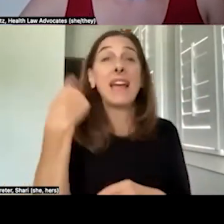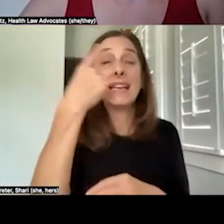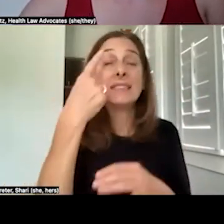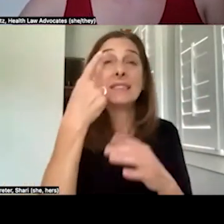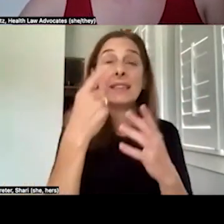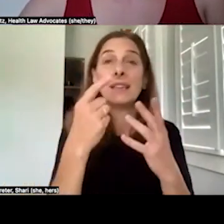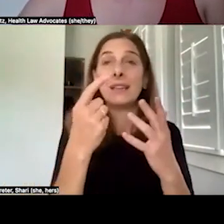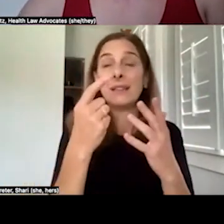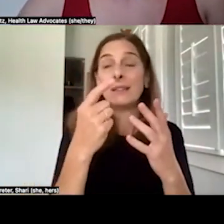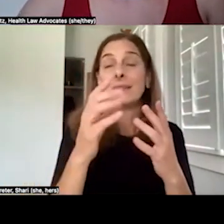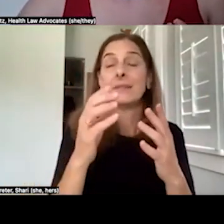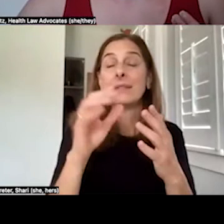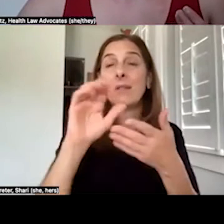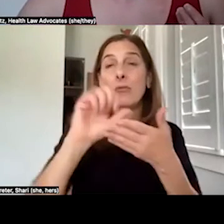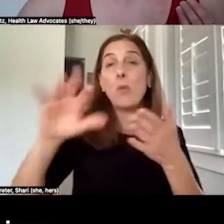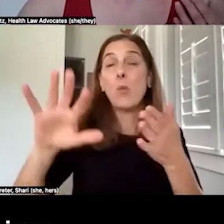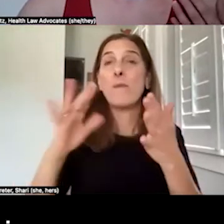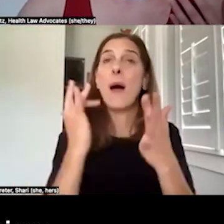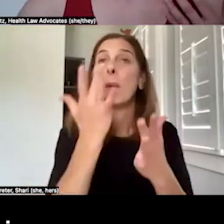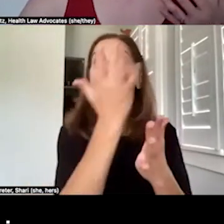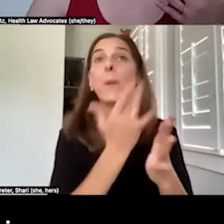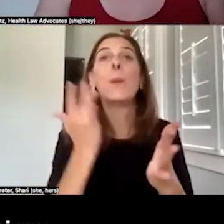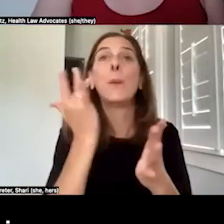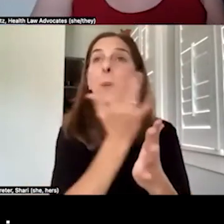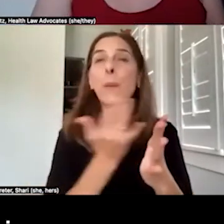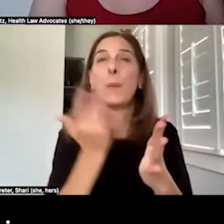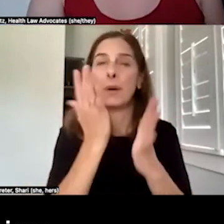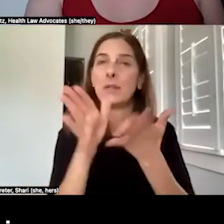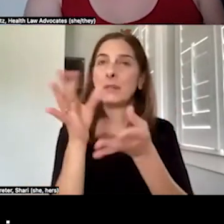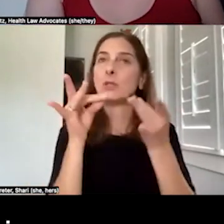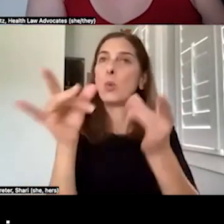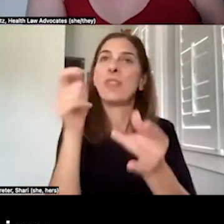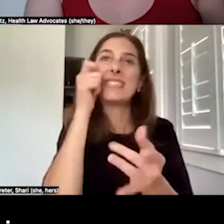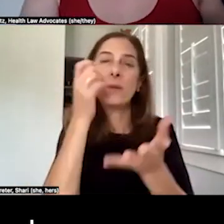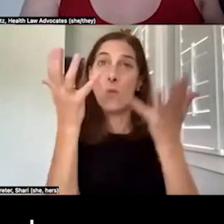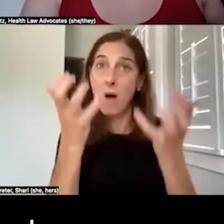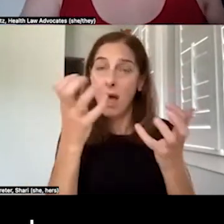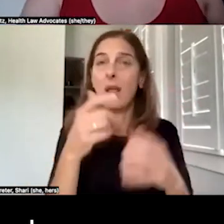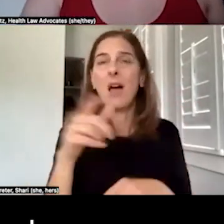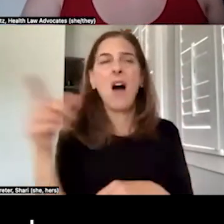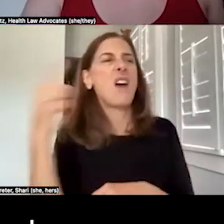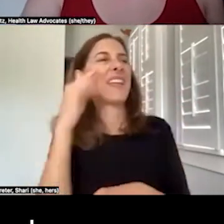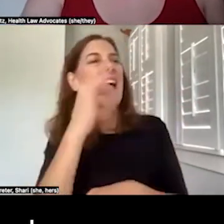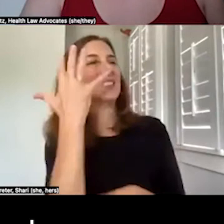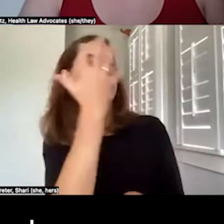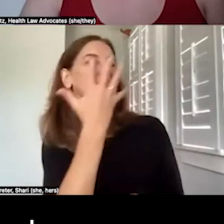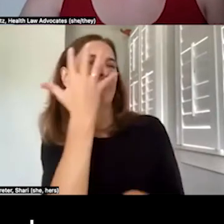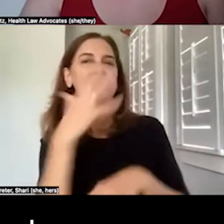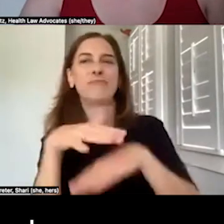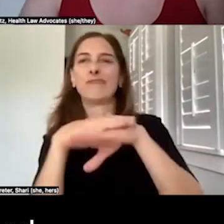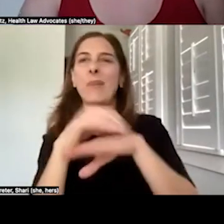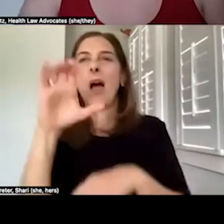concrete example, may, in some contexts, we might view that as not related to a medical